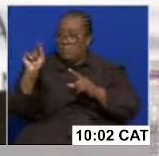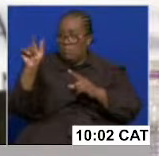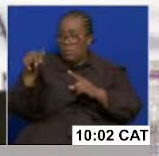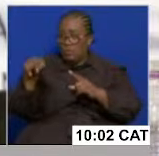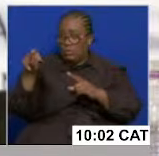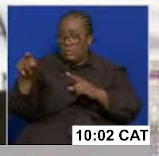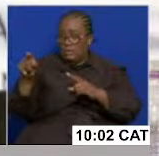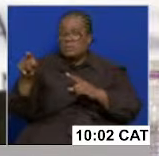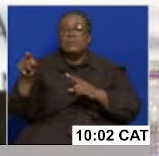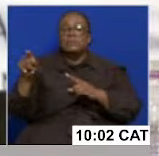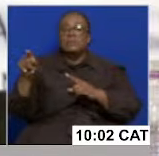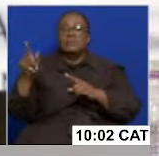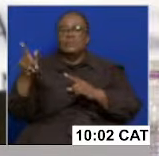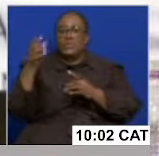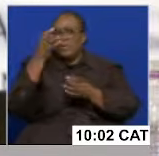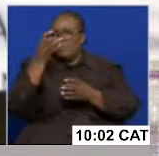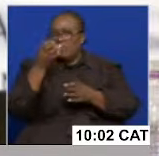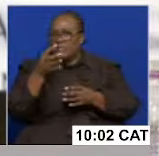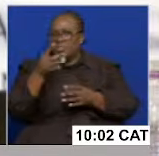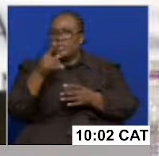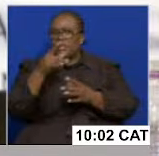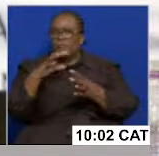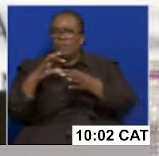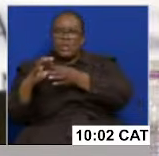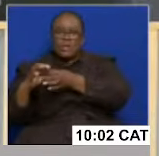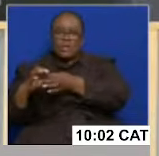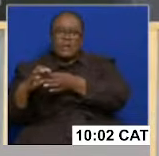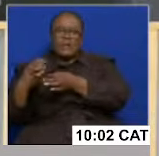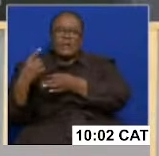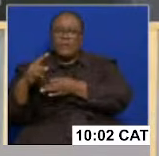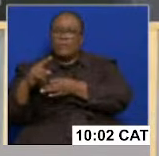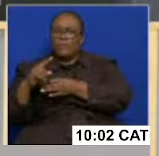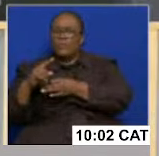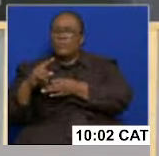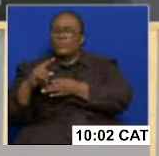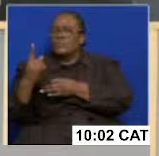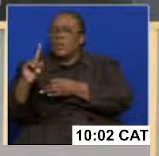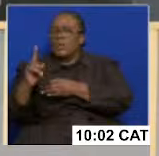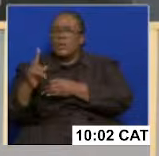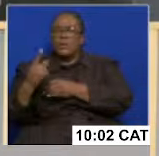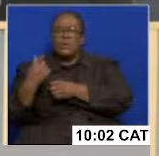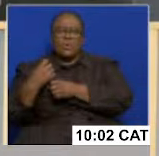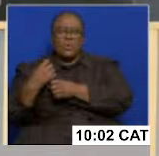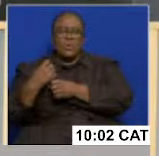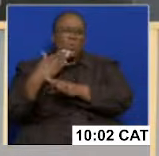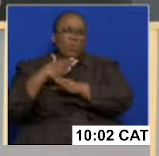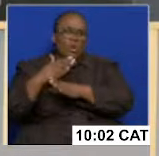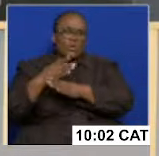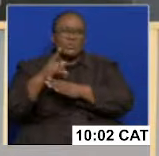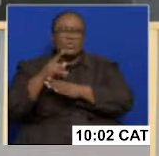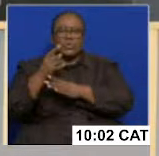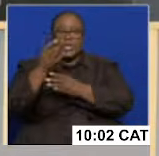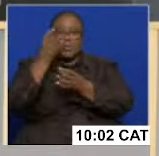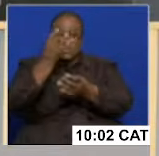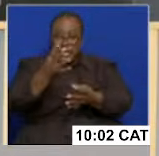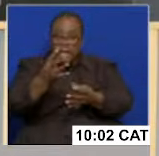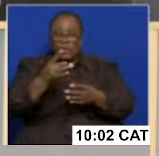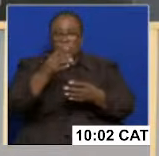information would be related to law enforcement. So he would be telling you information related to a potential crime, is that